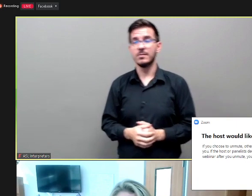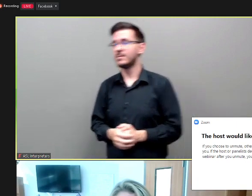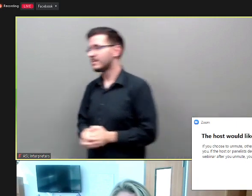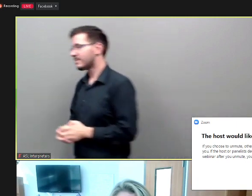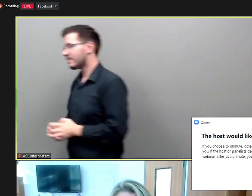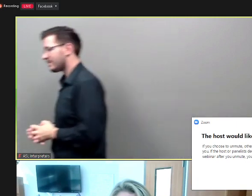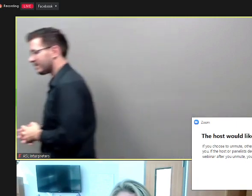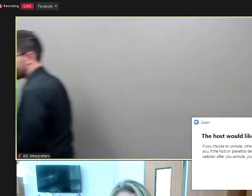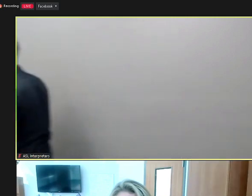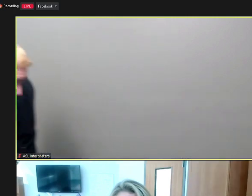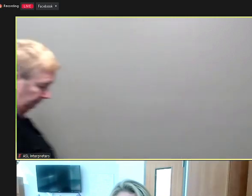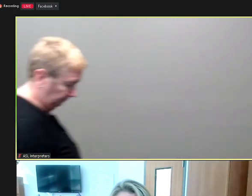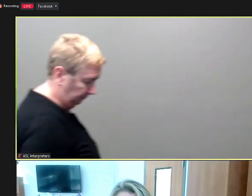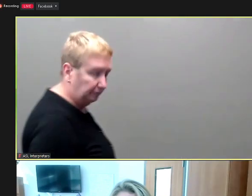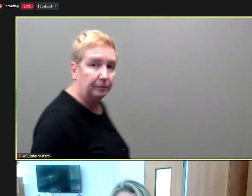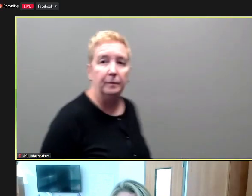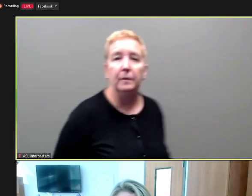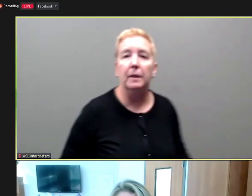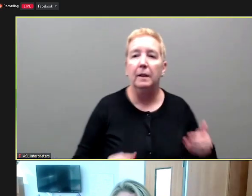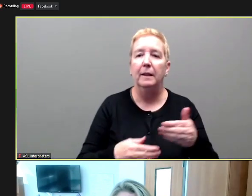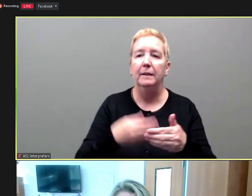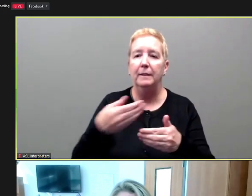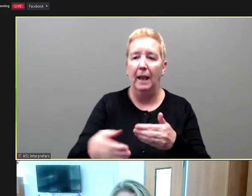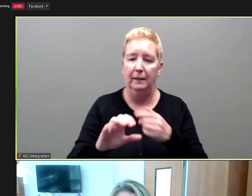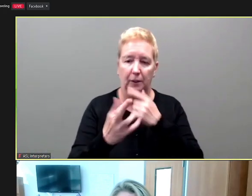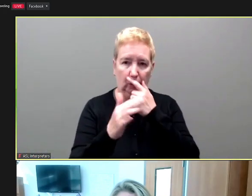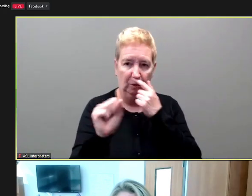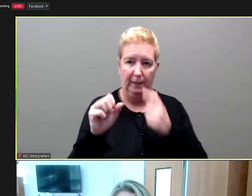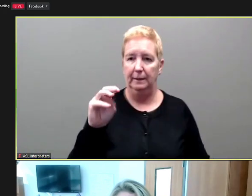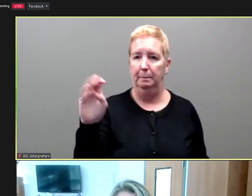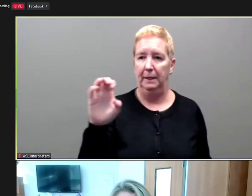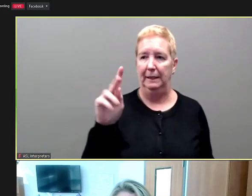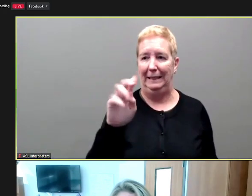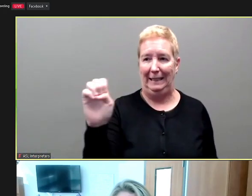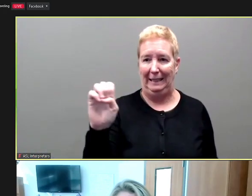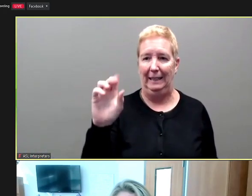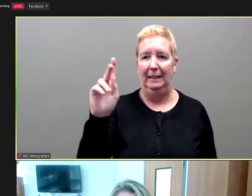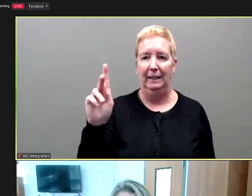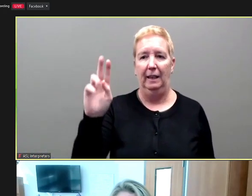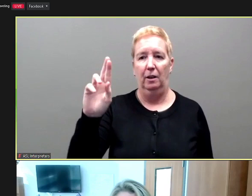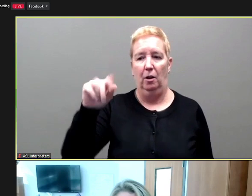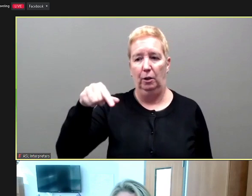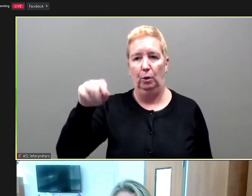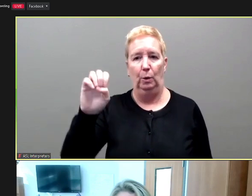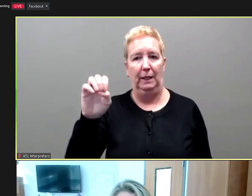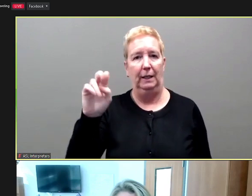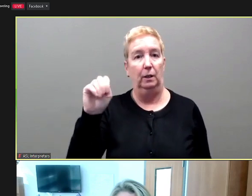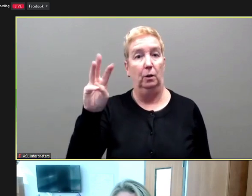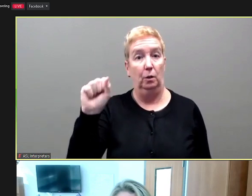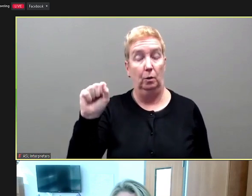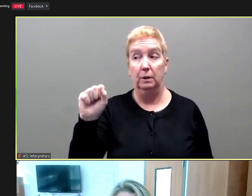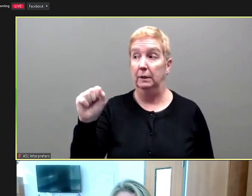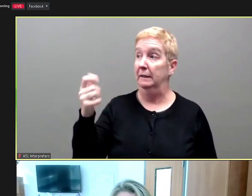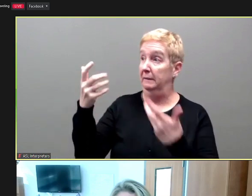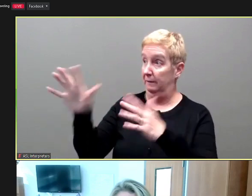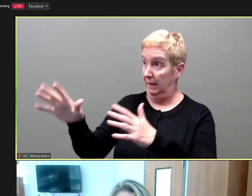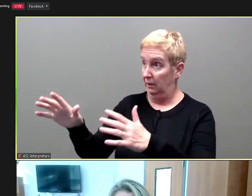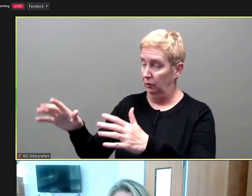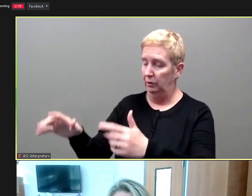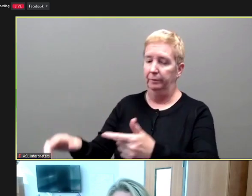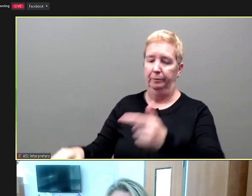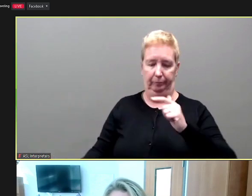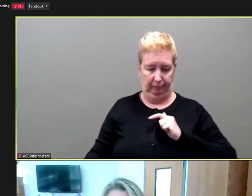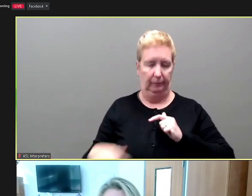Okay, next we'll go to Chris McKee from KRQE News. And after Chris, I'll read a question that's in